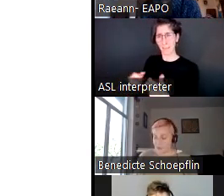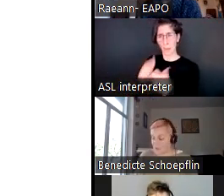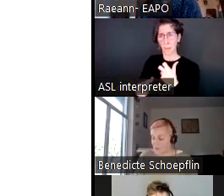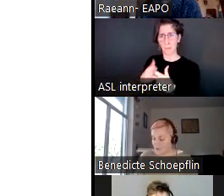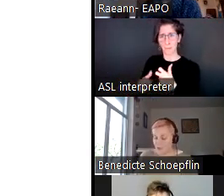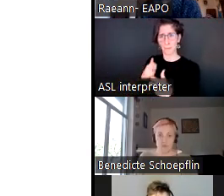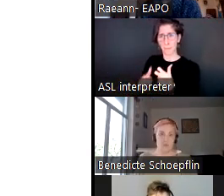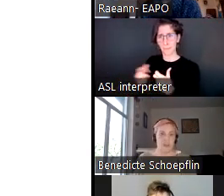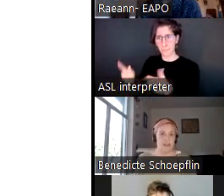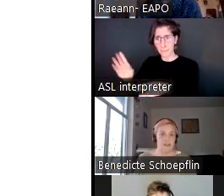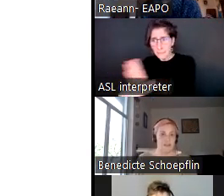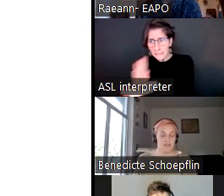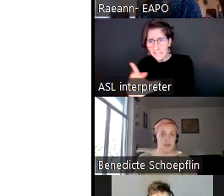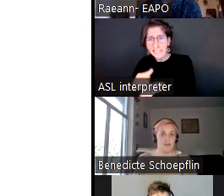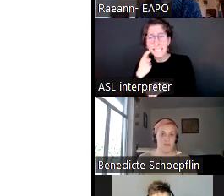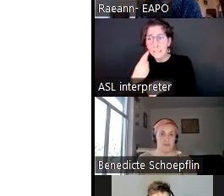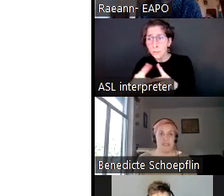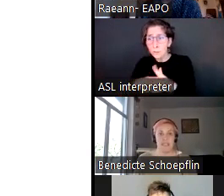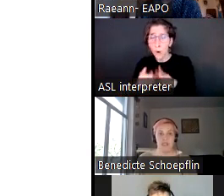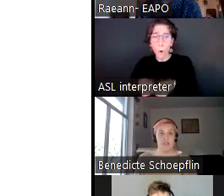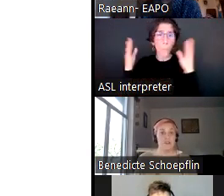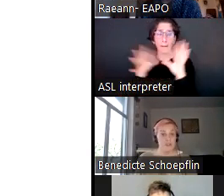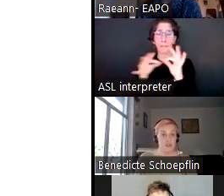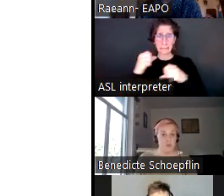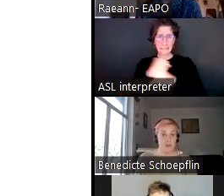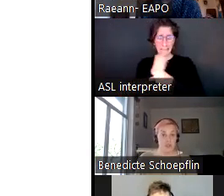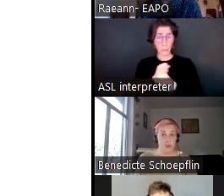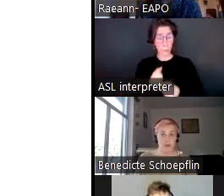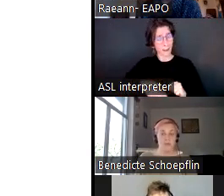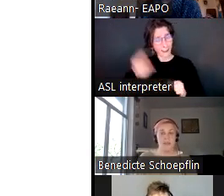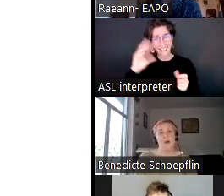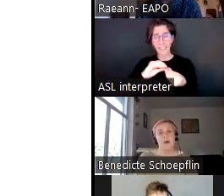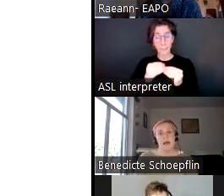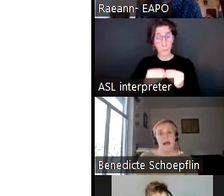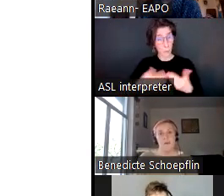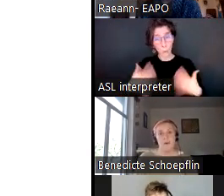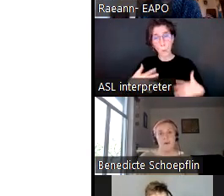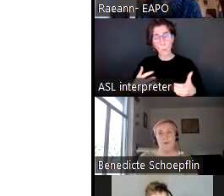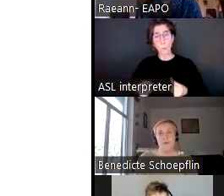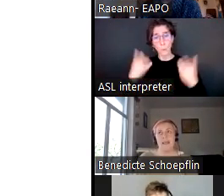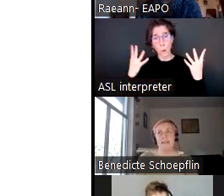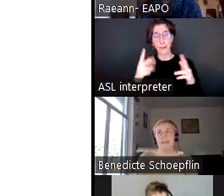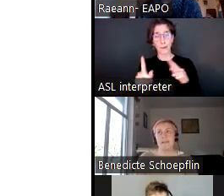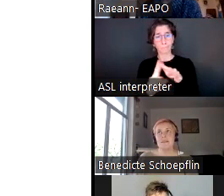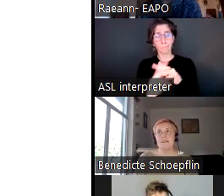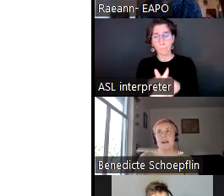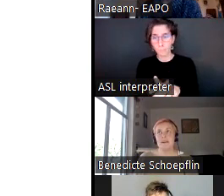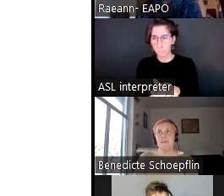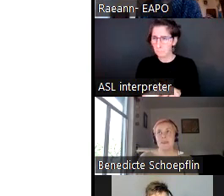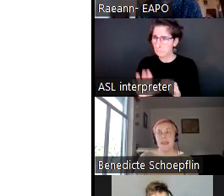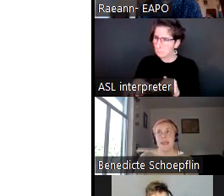because the numbers you shared at the start of the presentation, there is so much going on right now. yes. Is